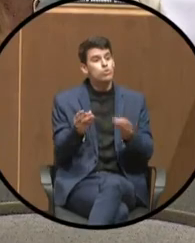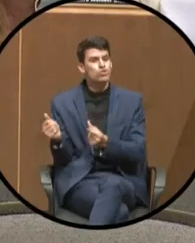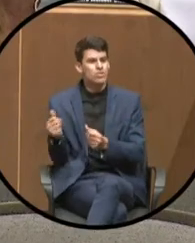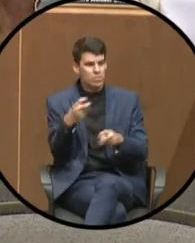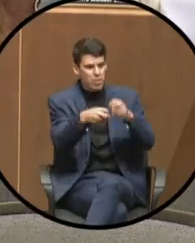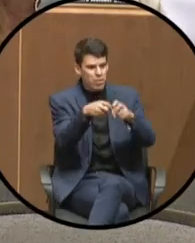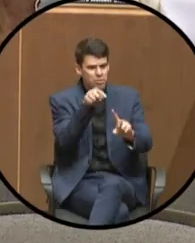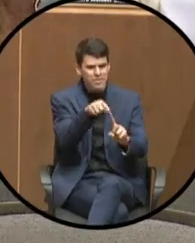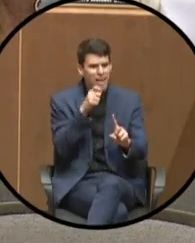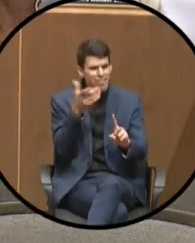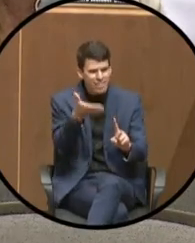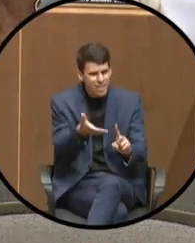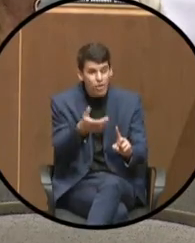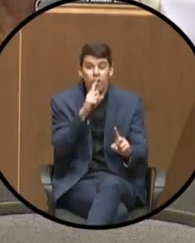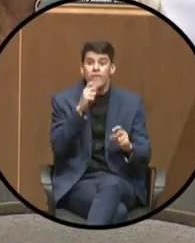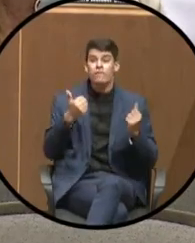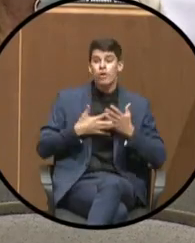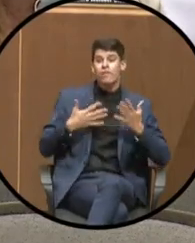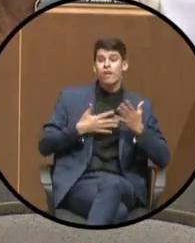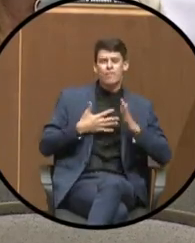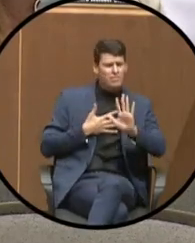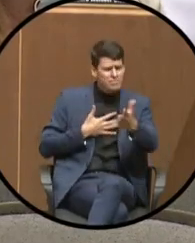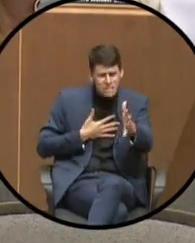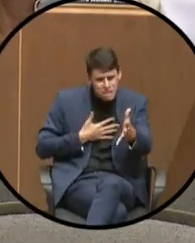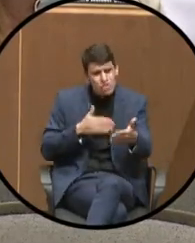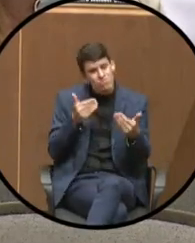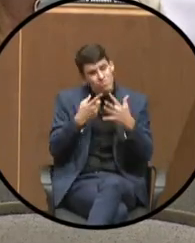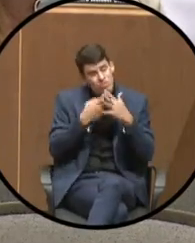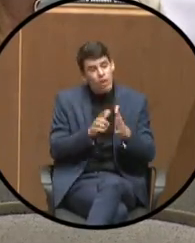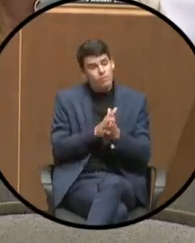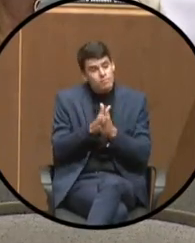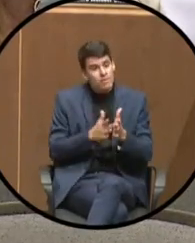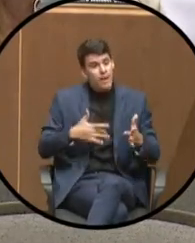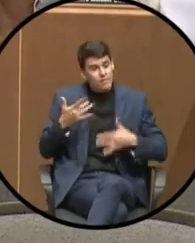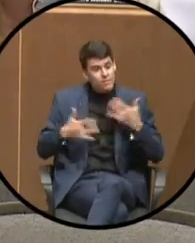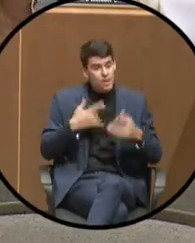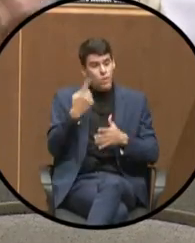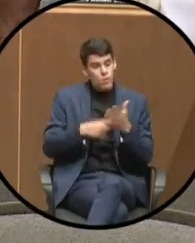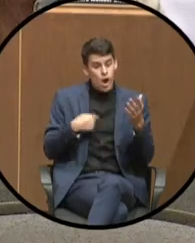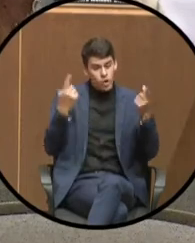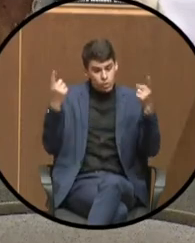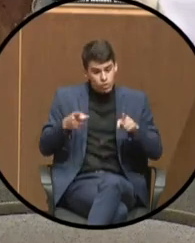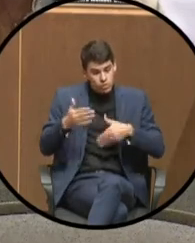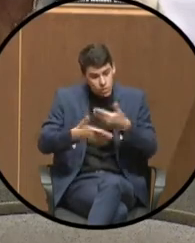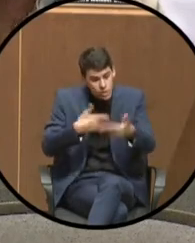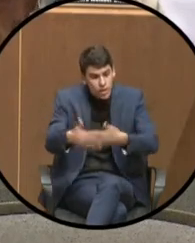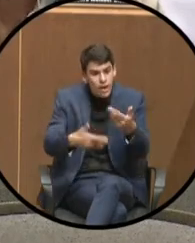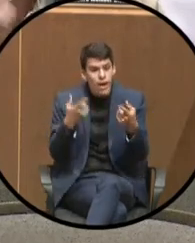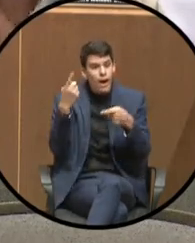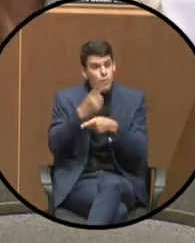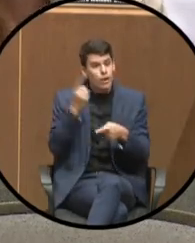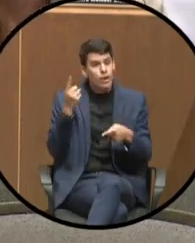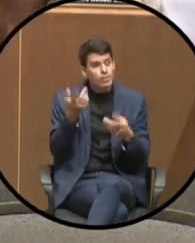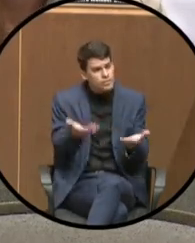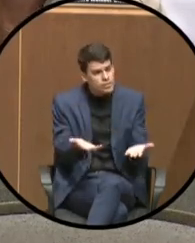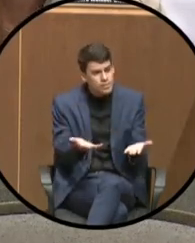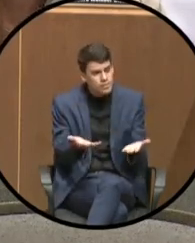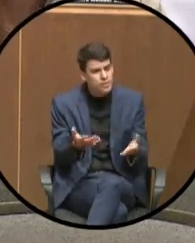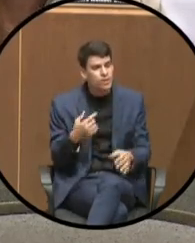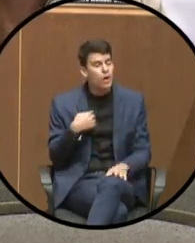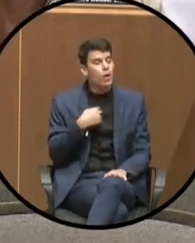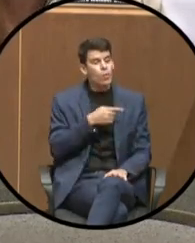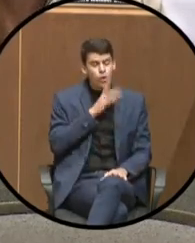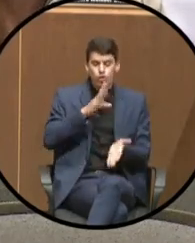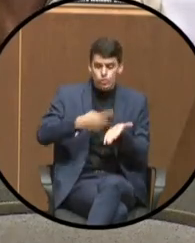exist. Stop being afraid of what could go wrong and start being excited for about what could go right. We are also here to